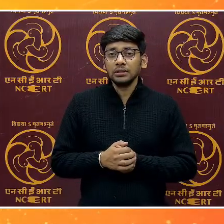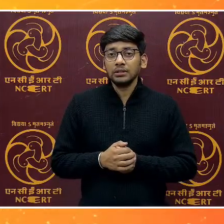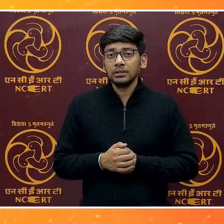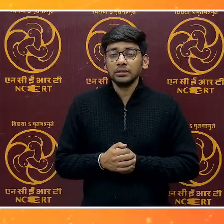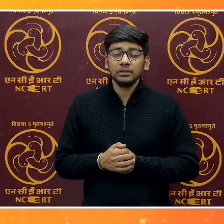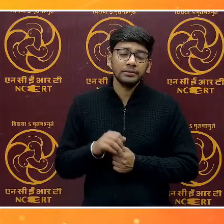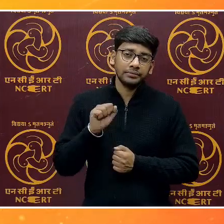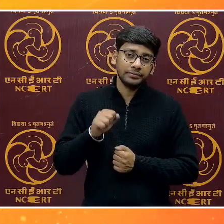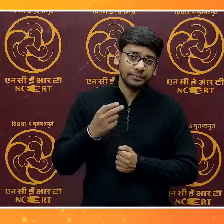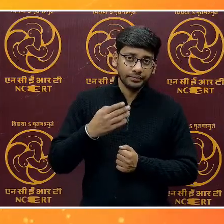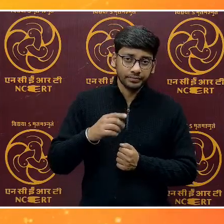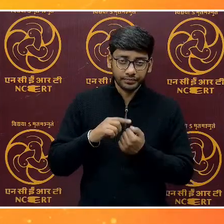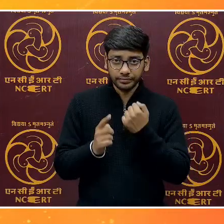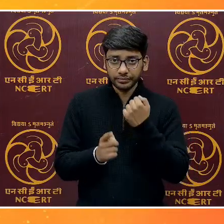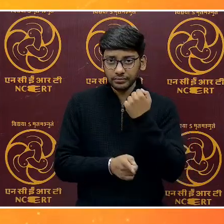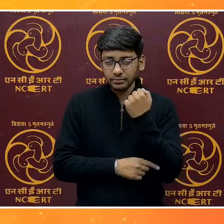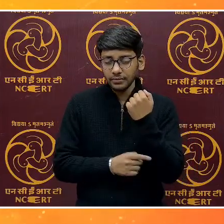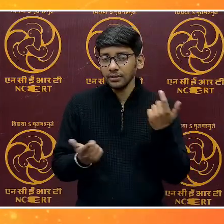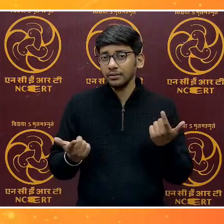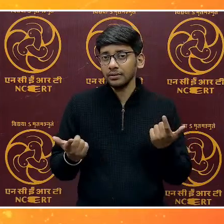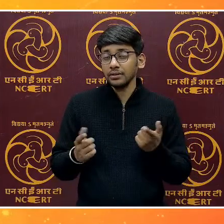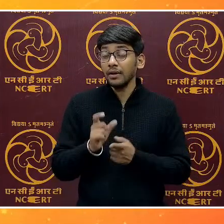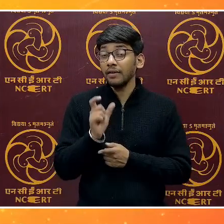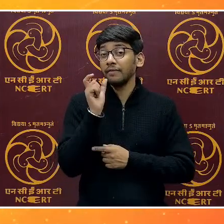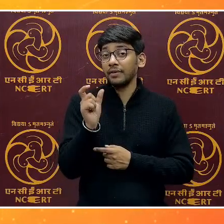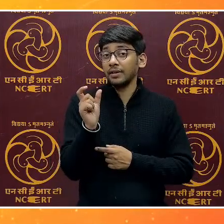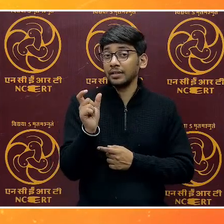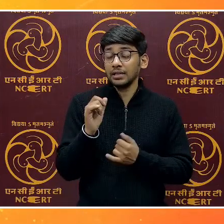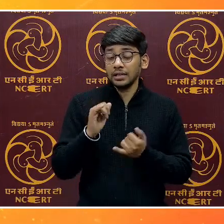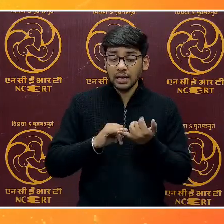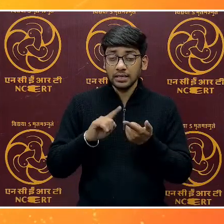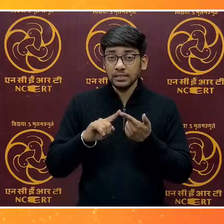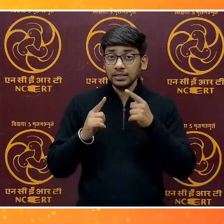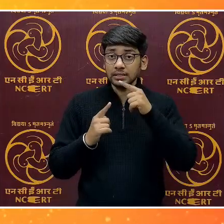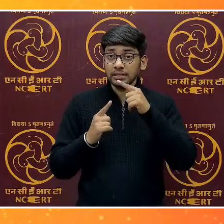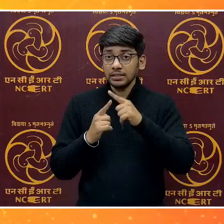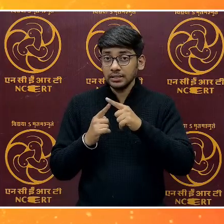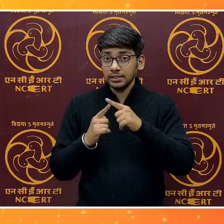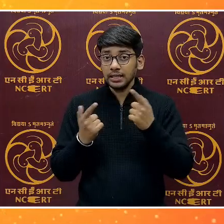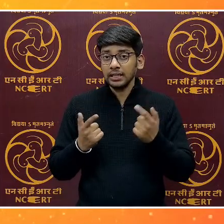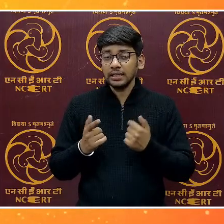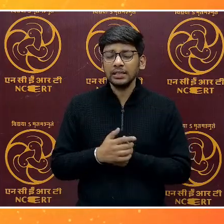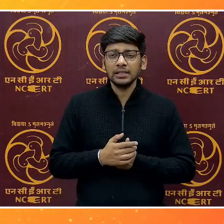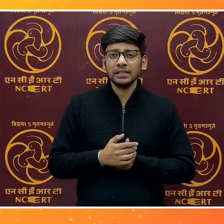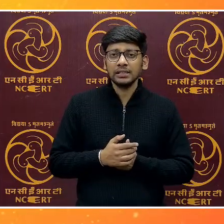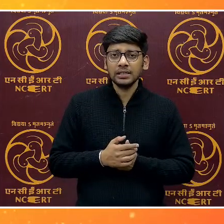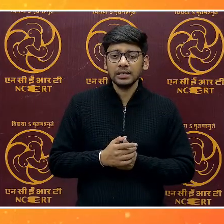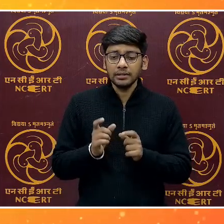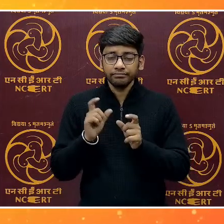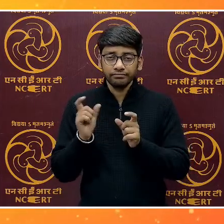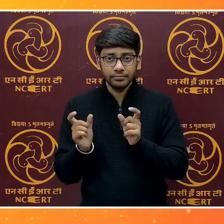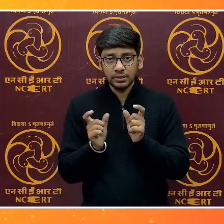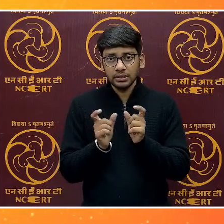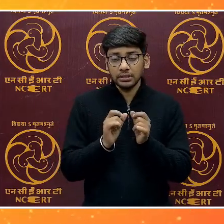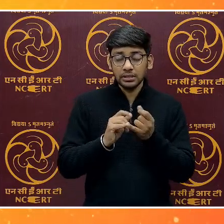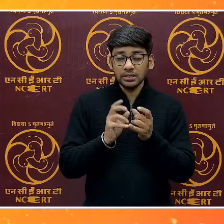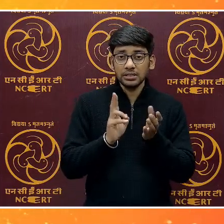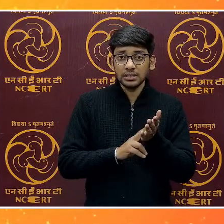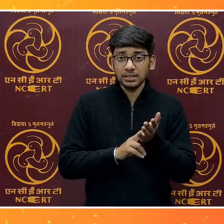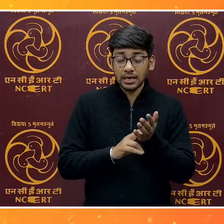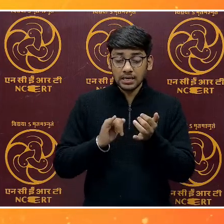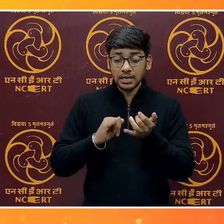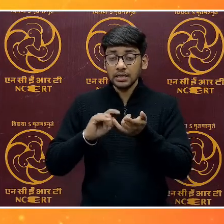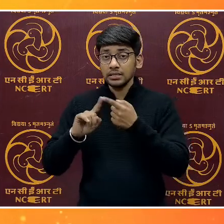All right. And last but not the least, the word we have is set. So which word do we get after prefixing sun?